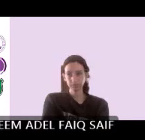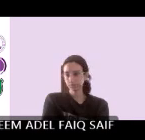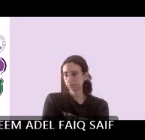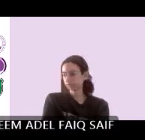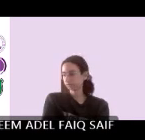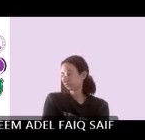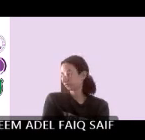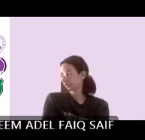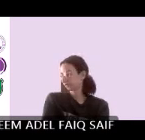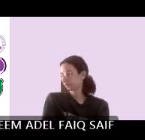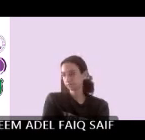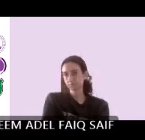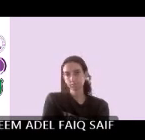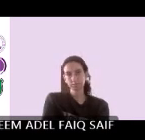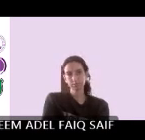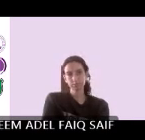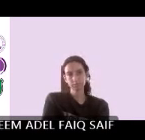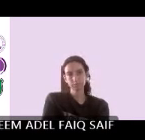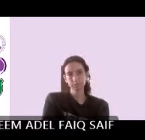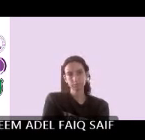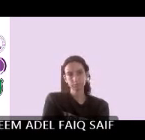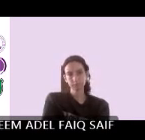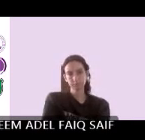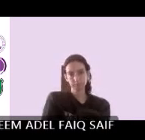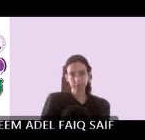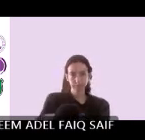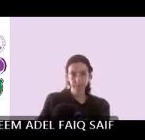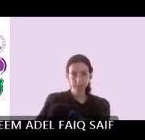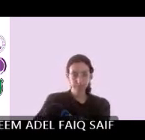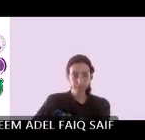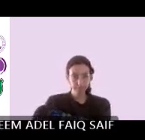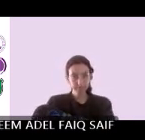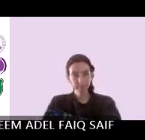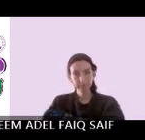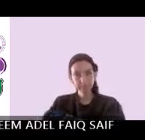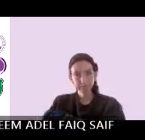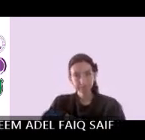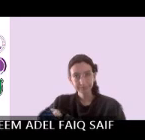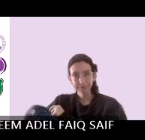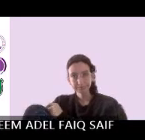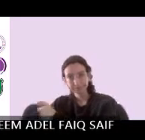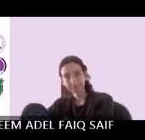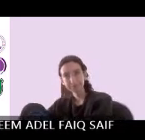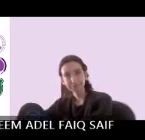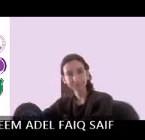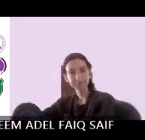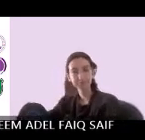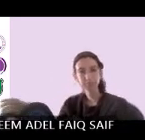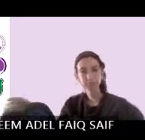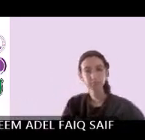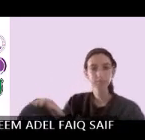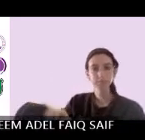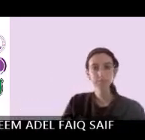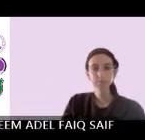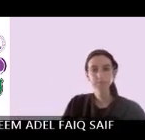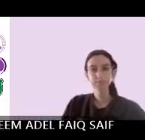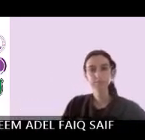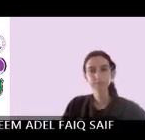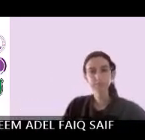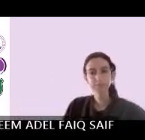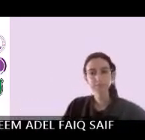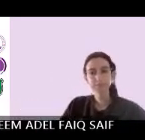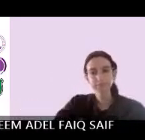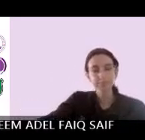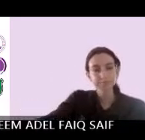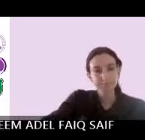Jordan, which is the country's first largest university, to this webinar titled Attosecond Light